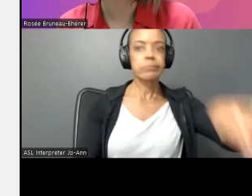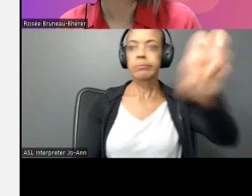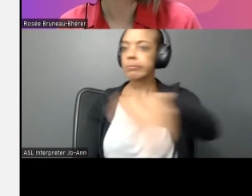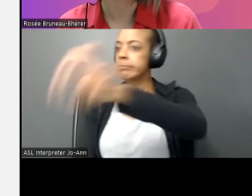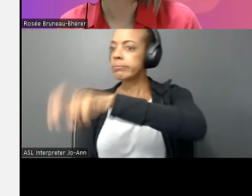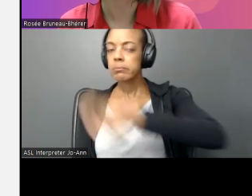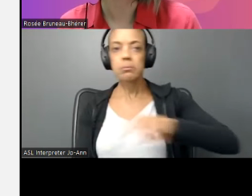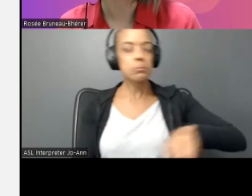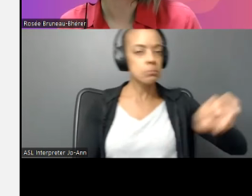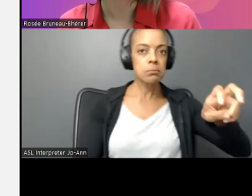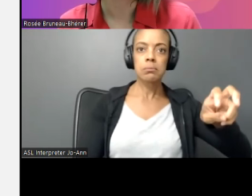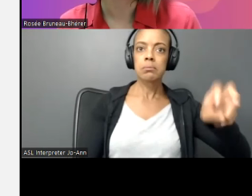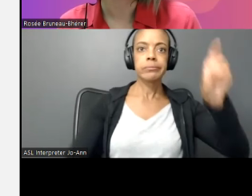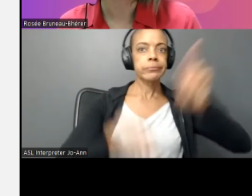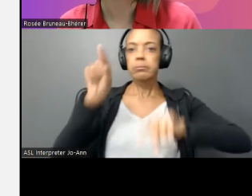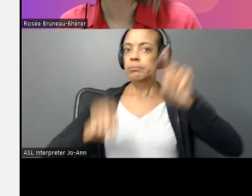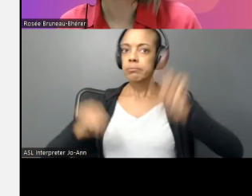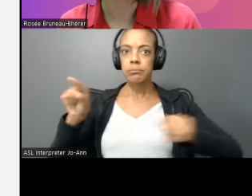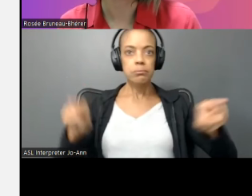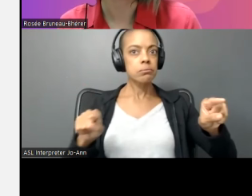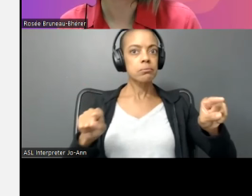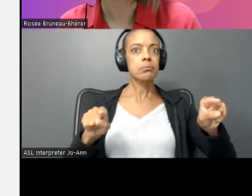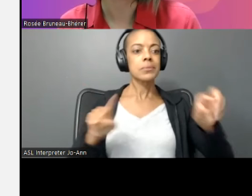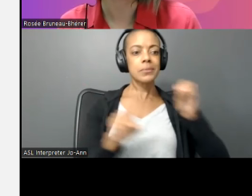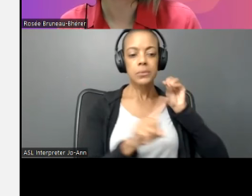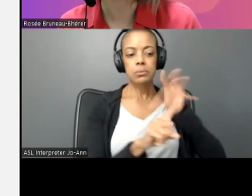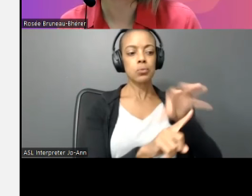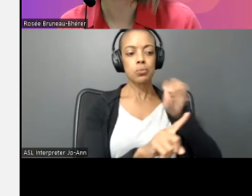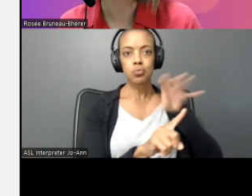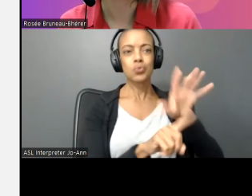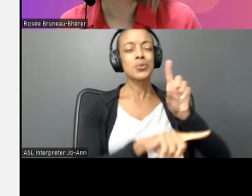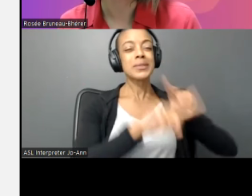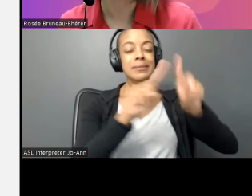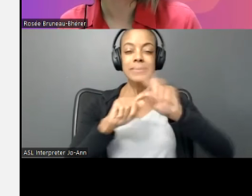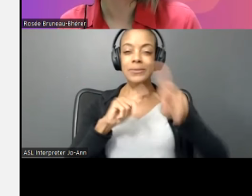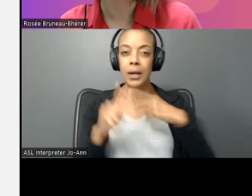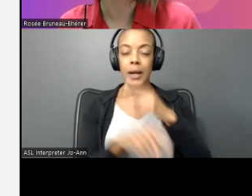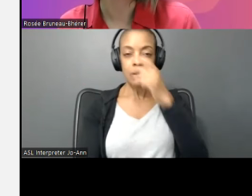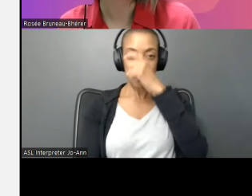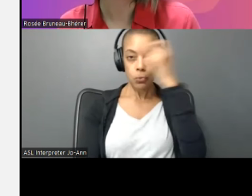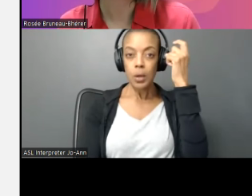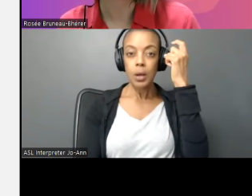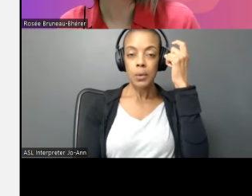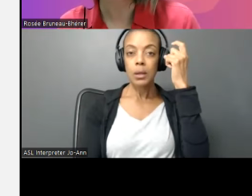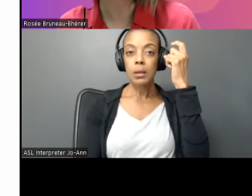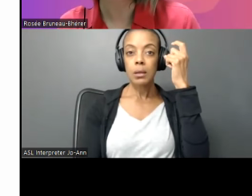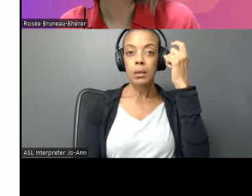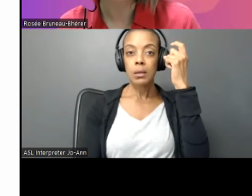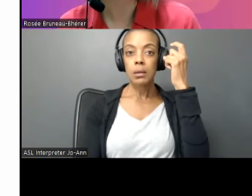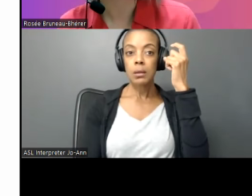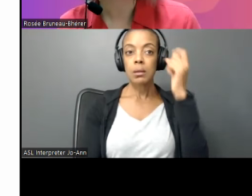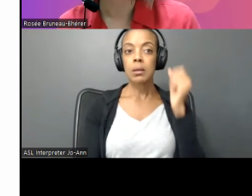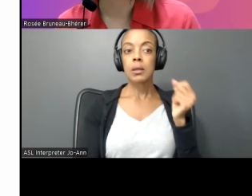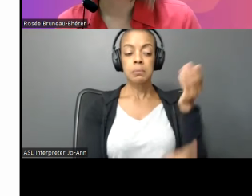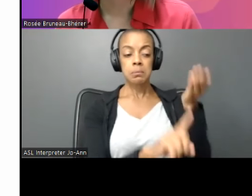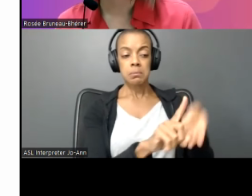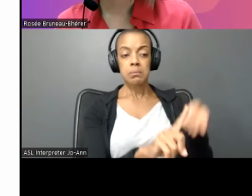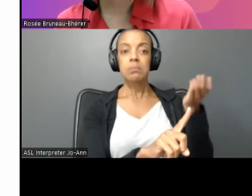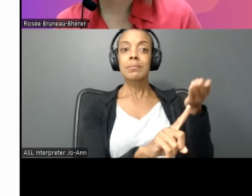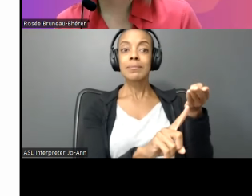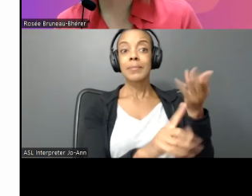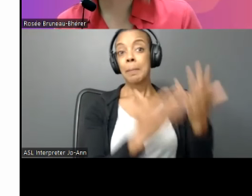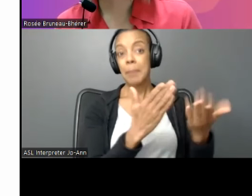through his exposure to various traumas, this is a child that might present with